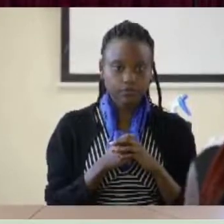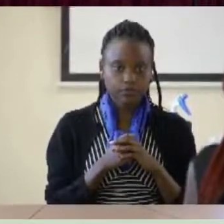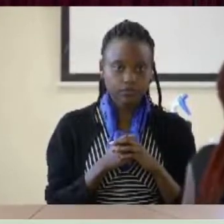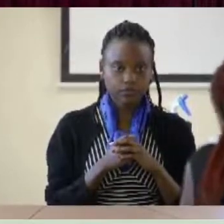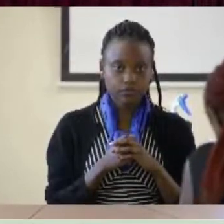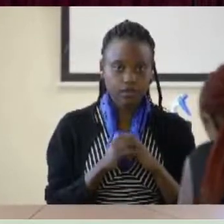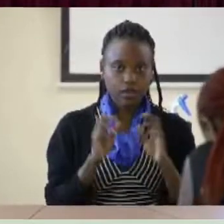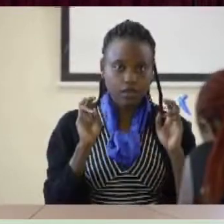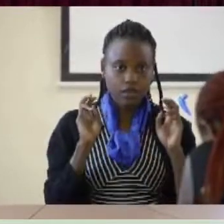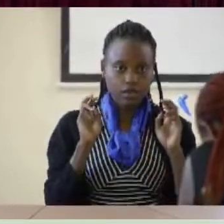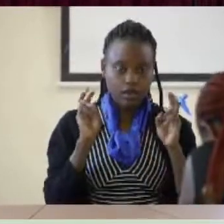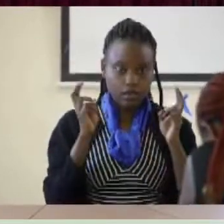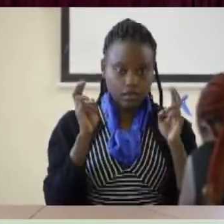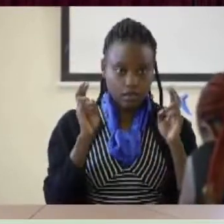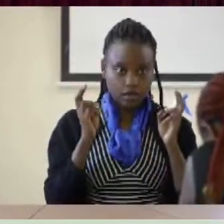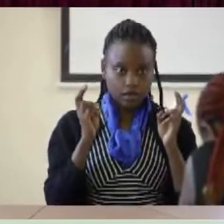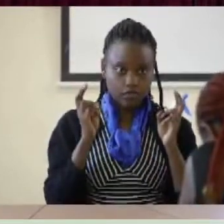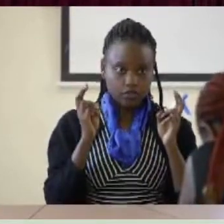the issue of